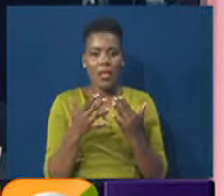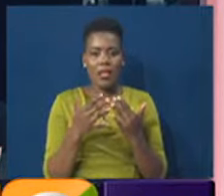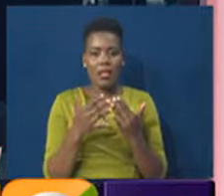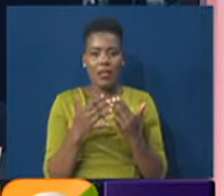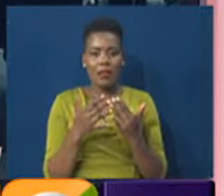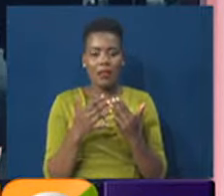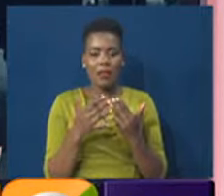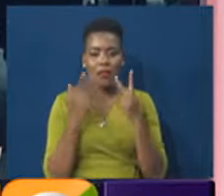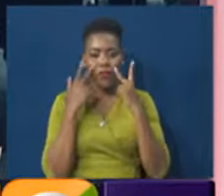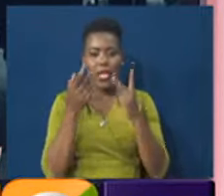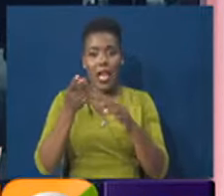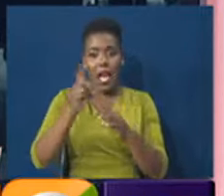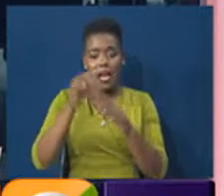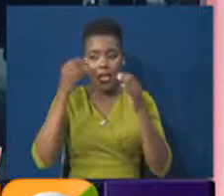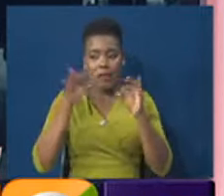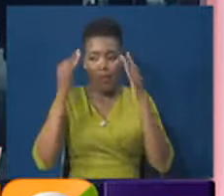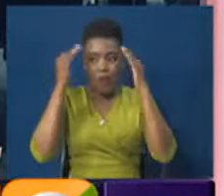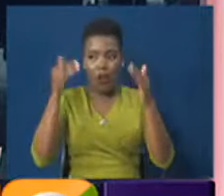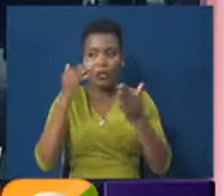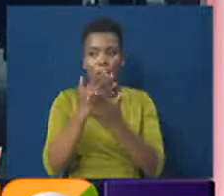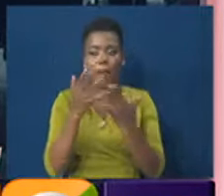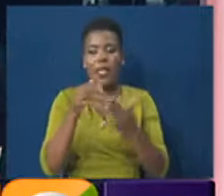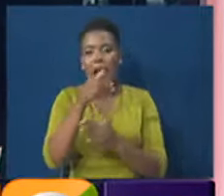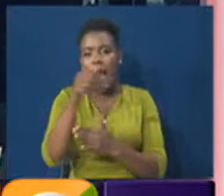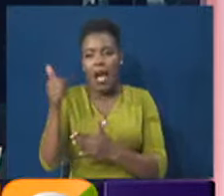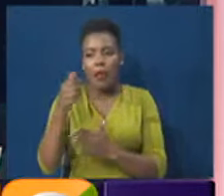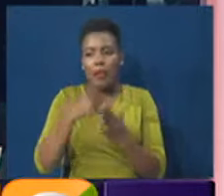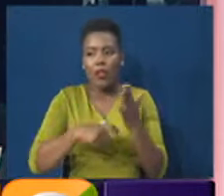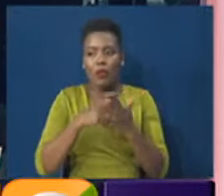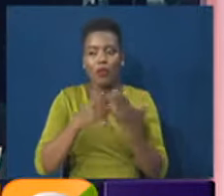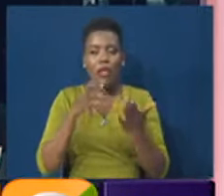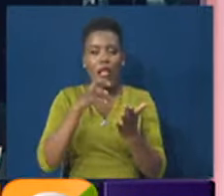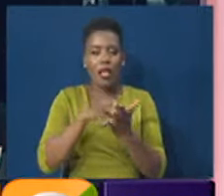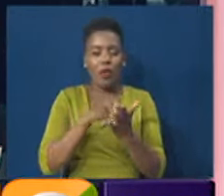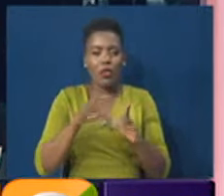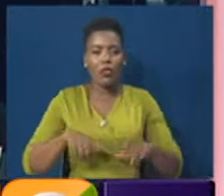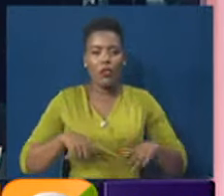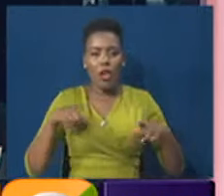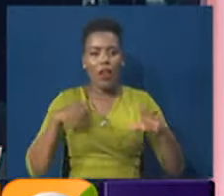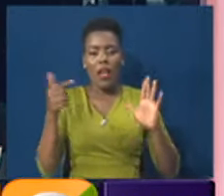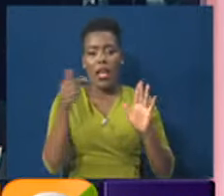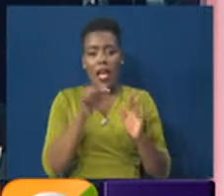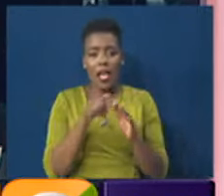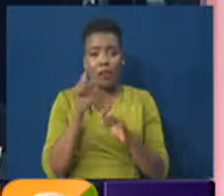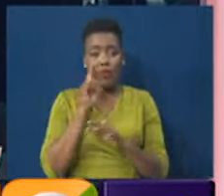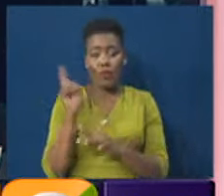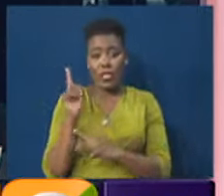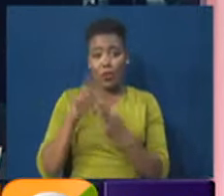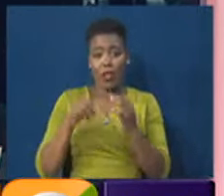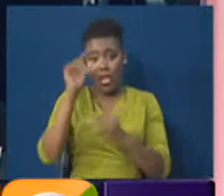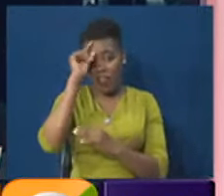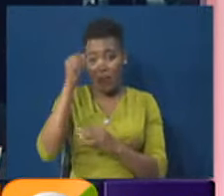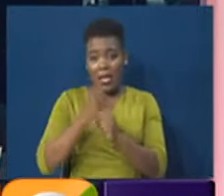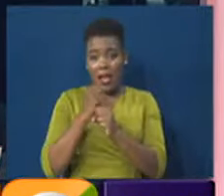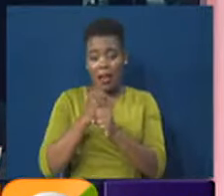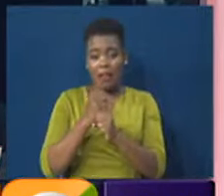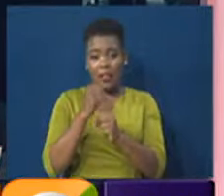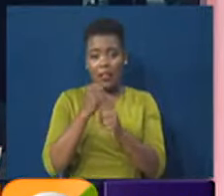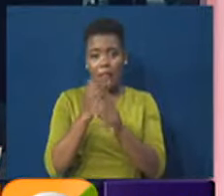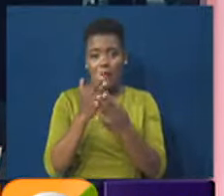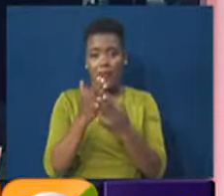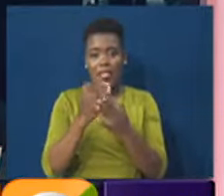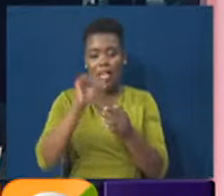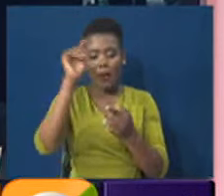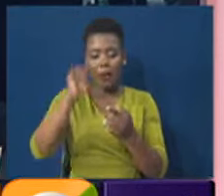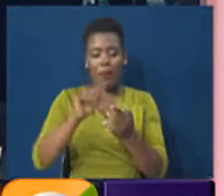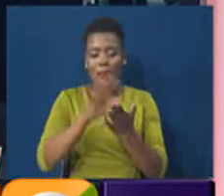169 shillings 48 cents. If you had to focus on something else about the cost of living, this is what the government has done. It scrapped these